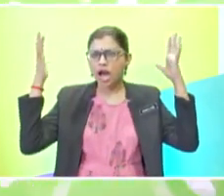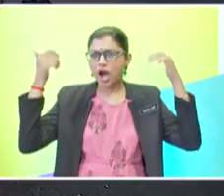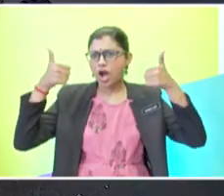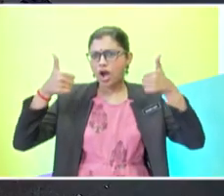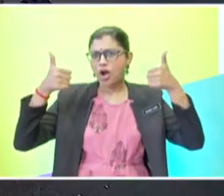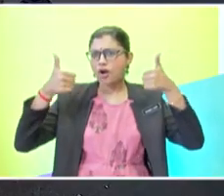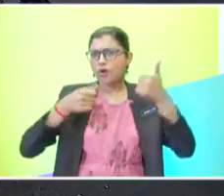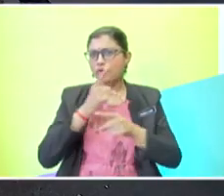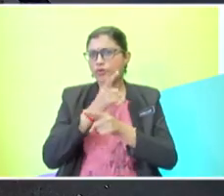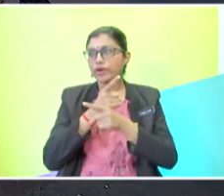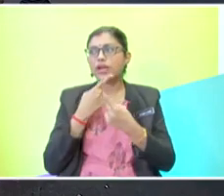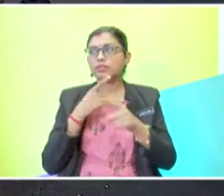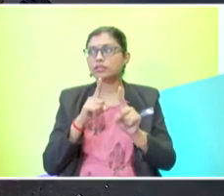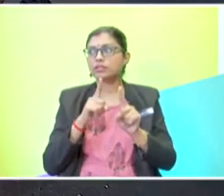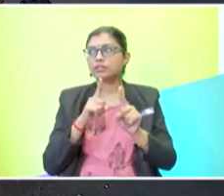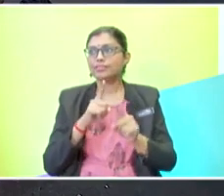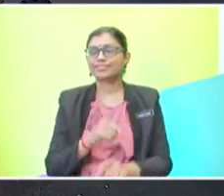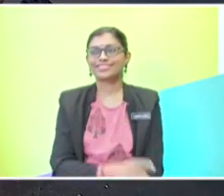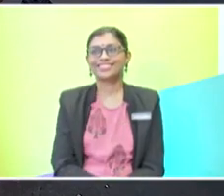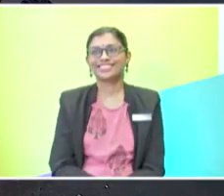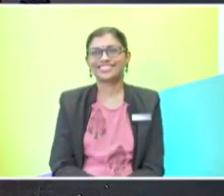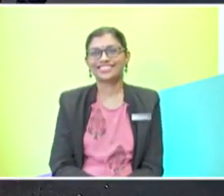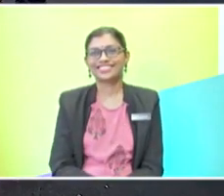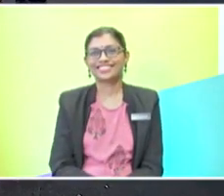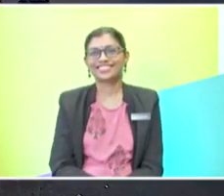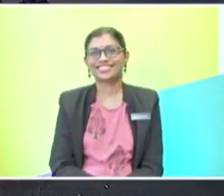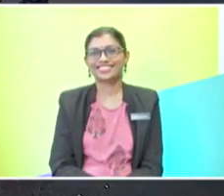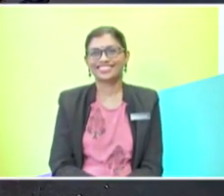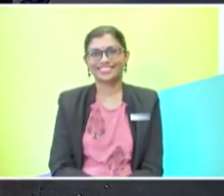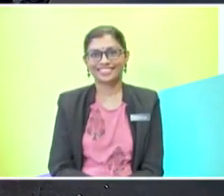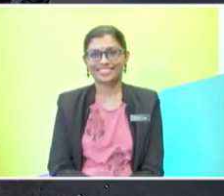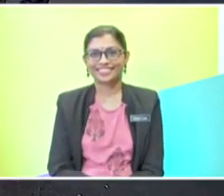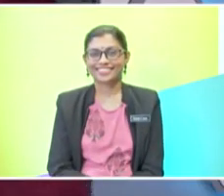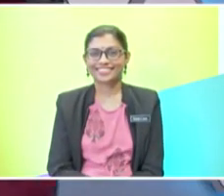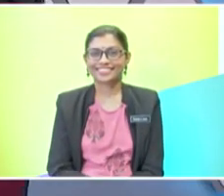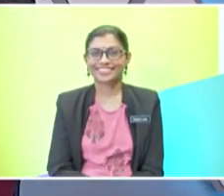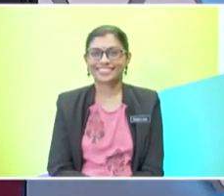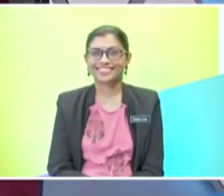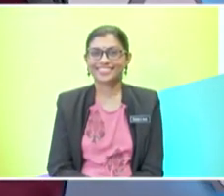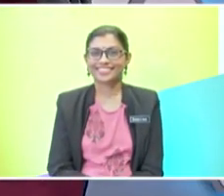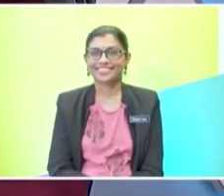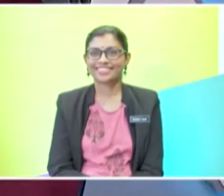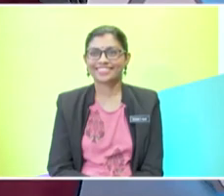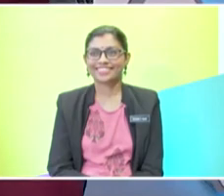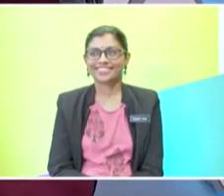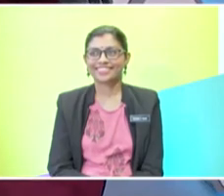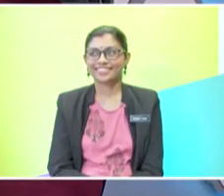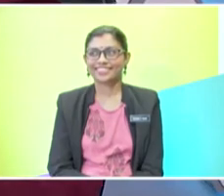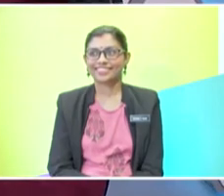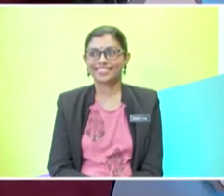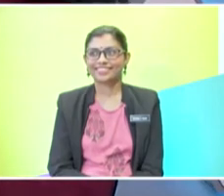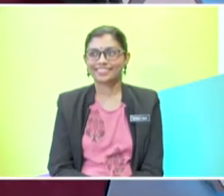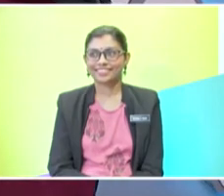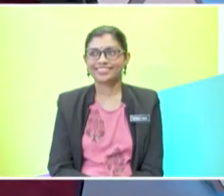done. Okay, oops, yes. Whoa. Oh, wow, too excited. All right, so basically we spell pineapple